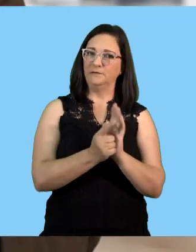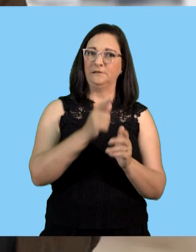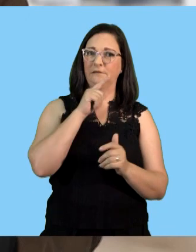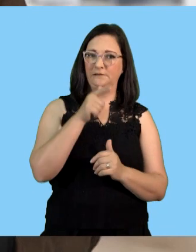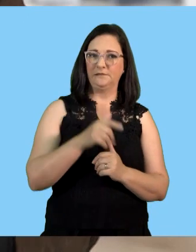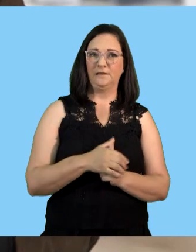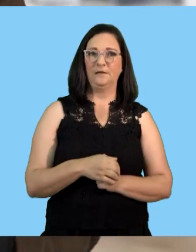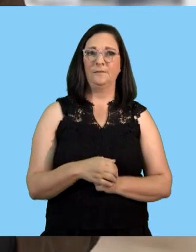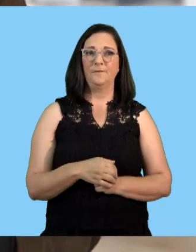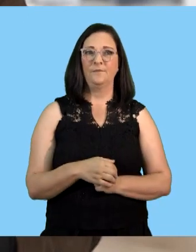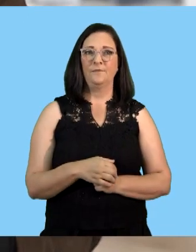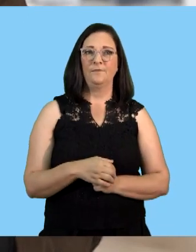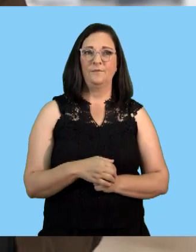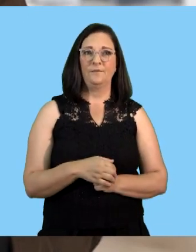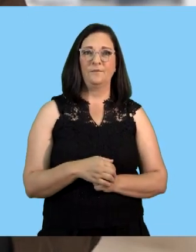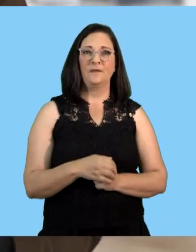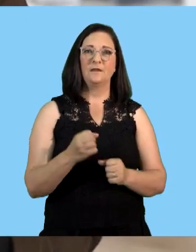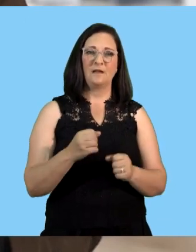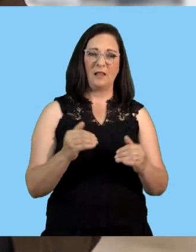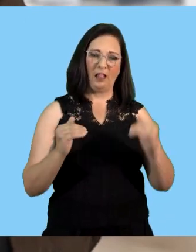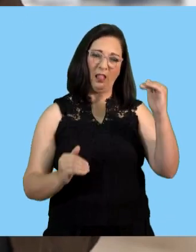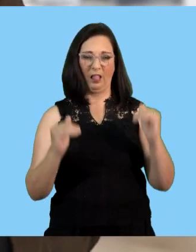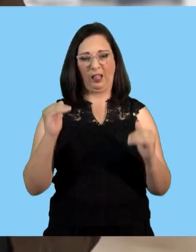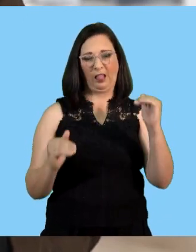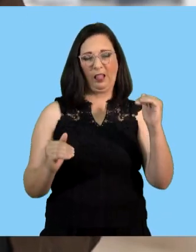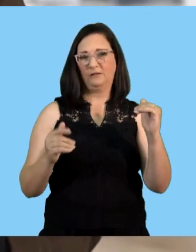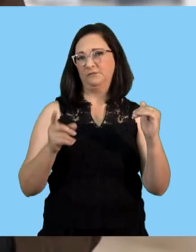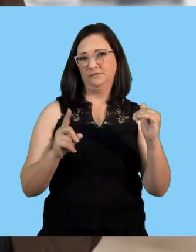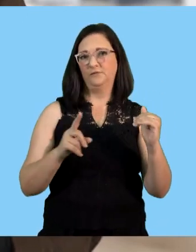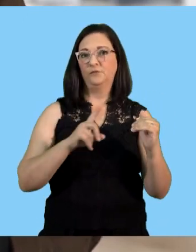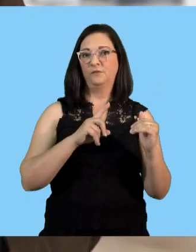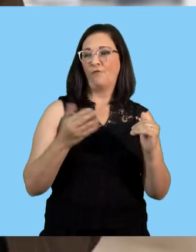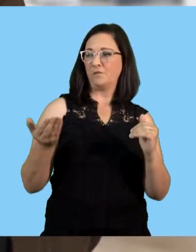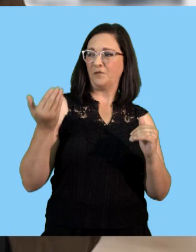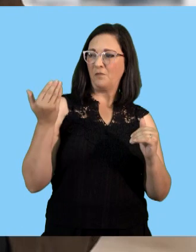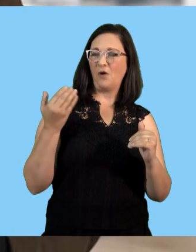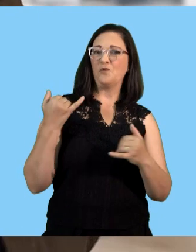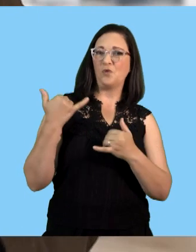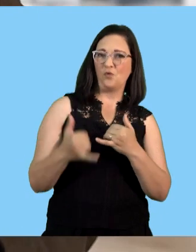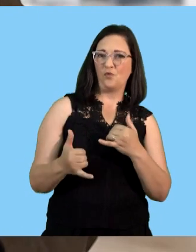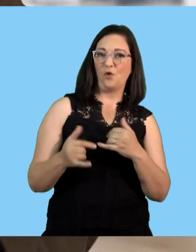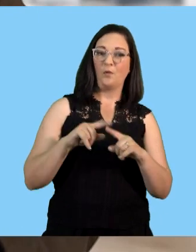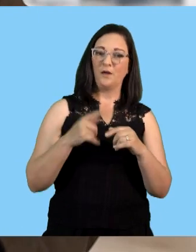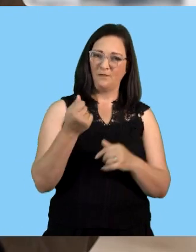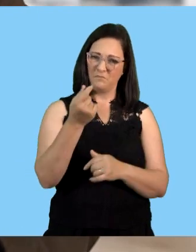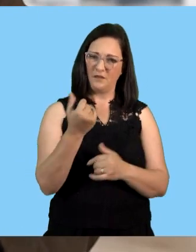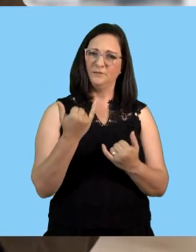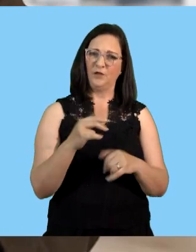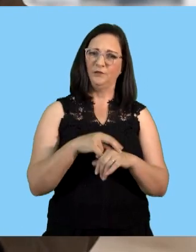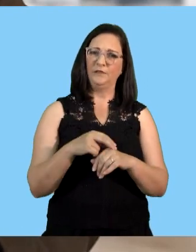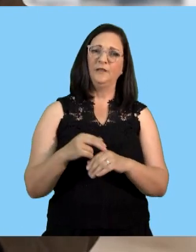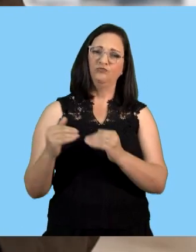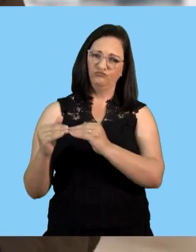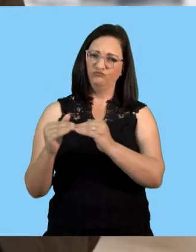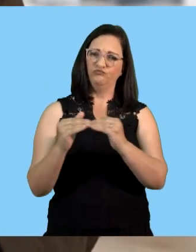was basically introduced to redress the imbalances of the past by doing what? By enabling wealth to be spread